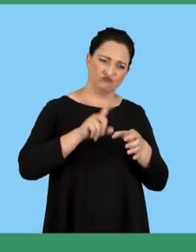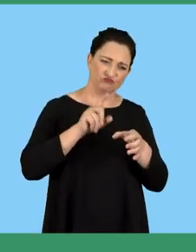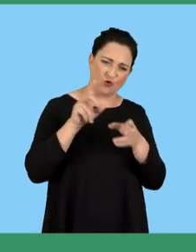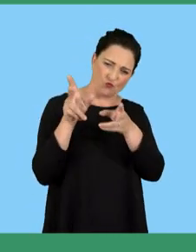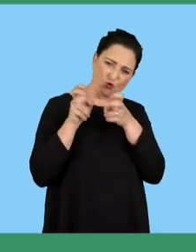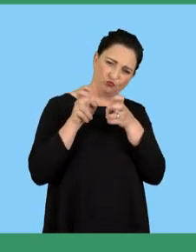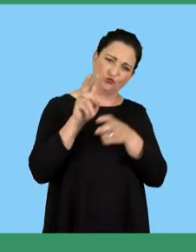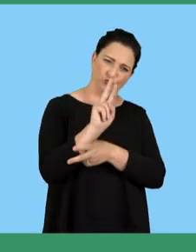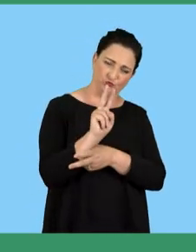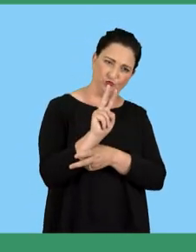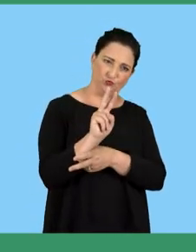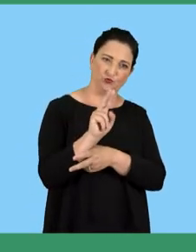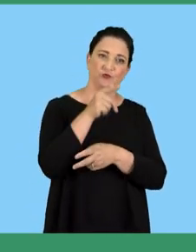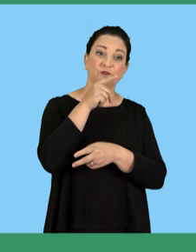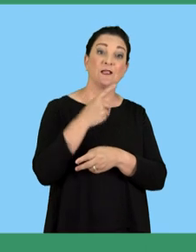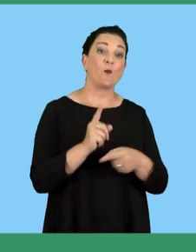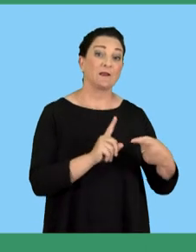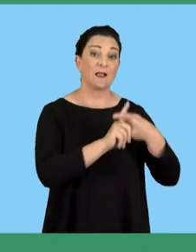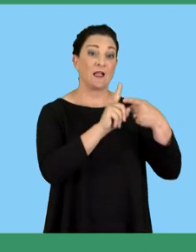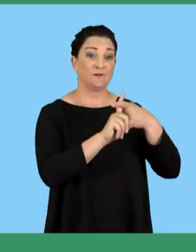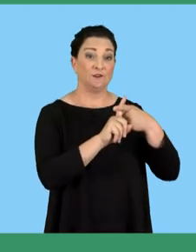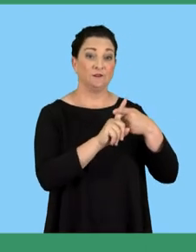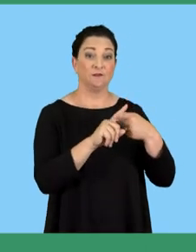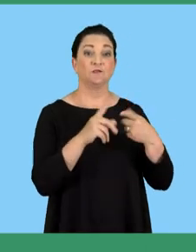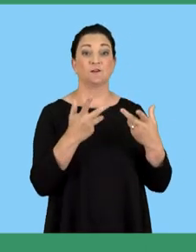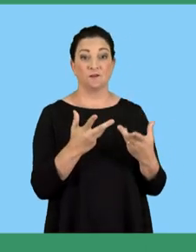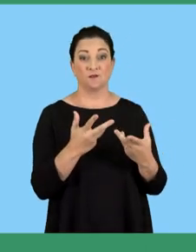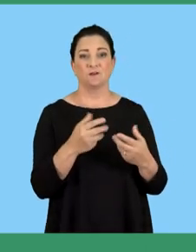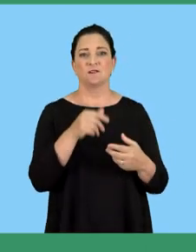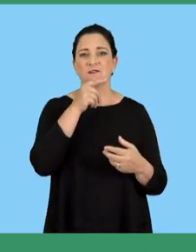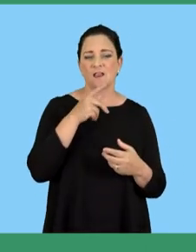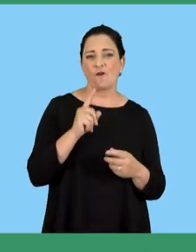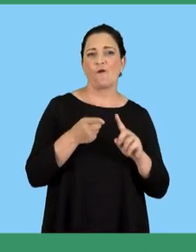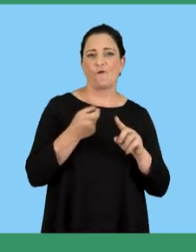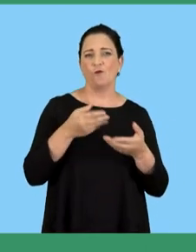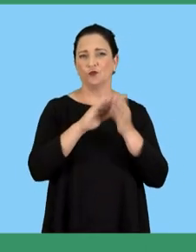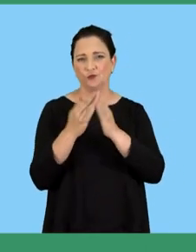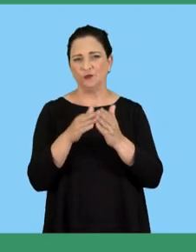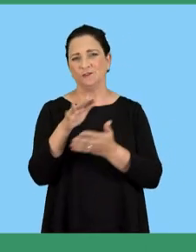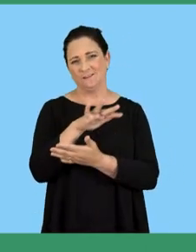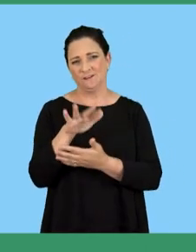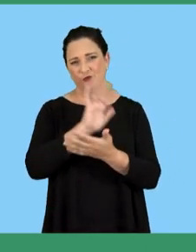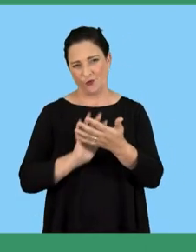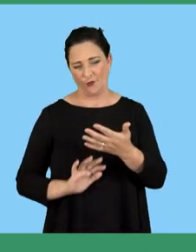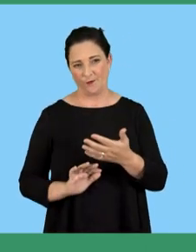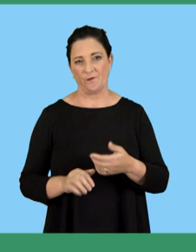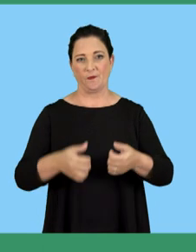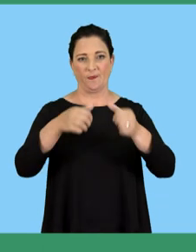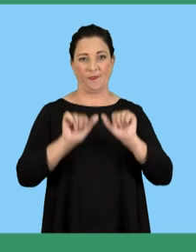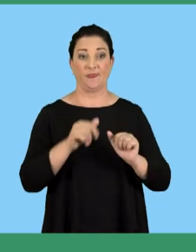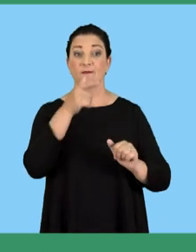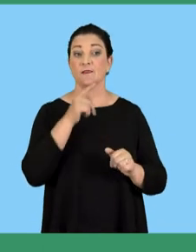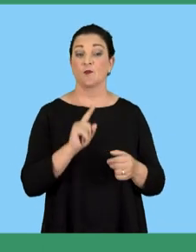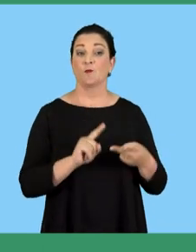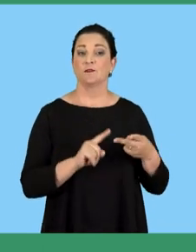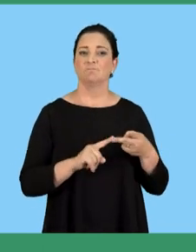and disadvantages of CSI for the community from the scenario above. Then the second one says